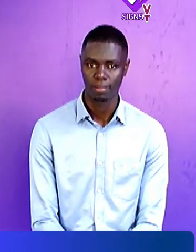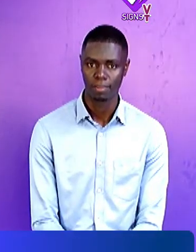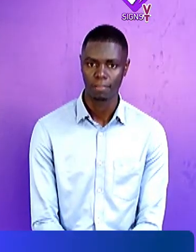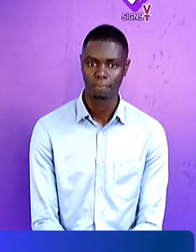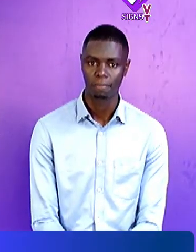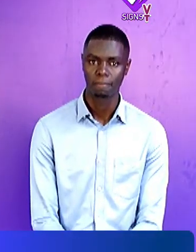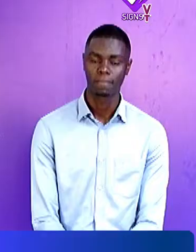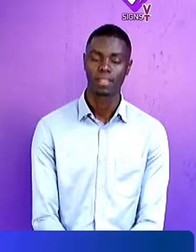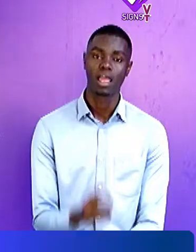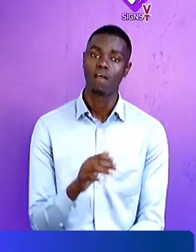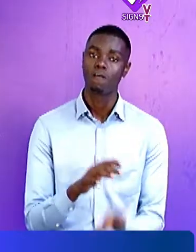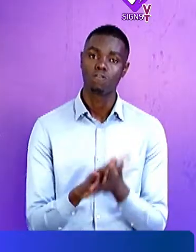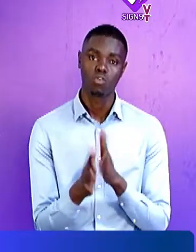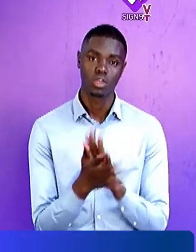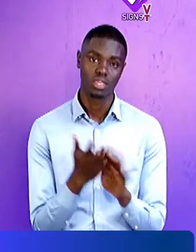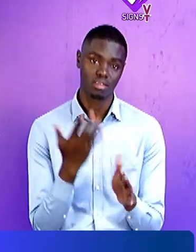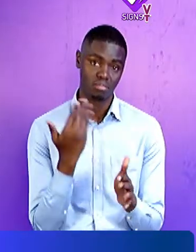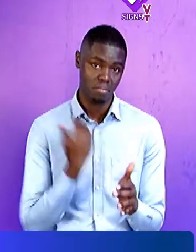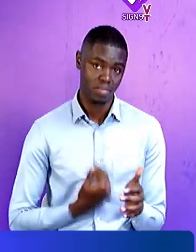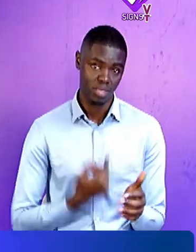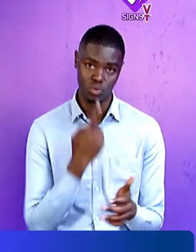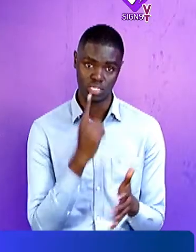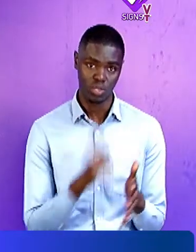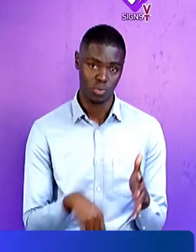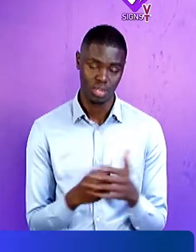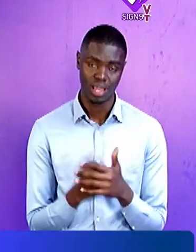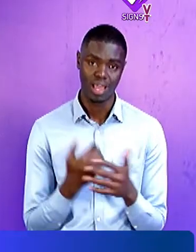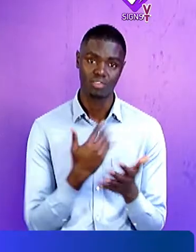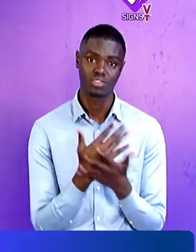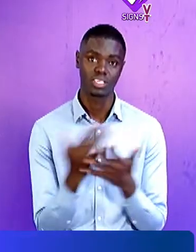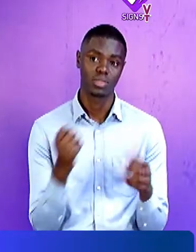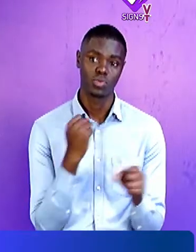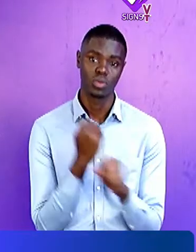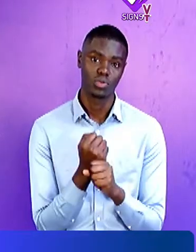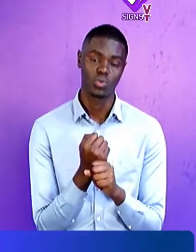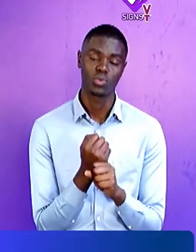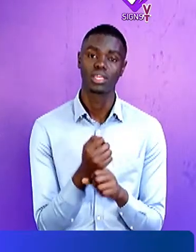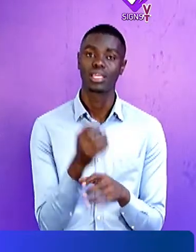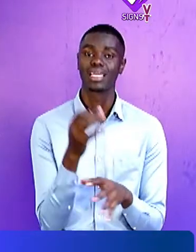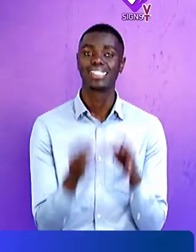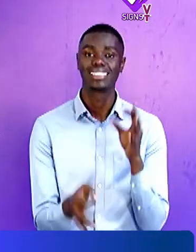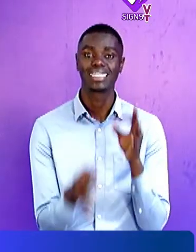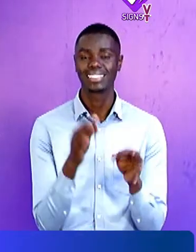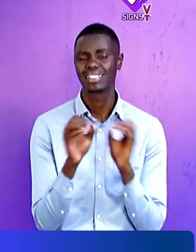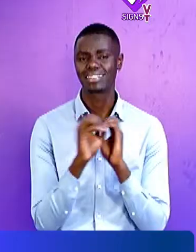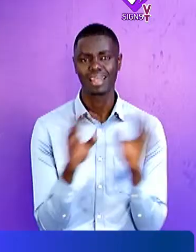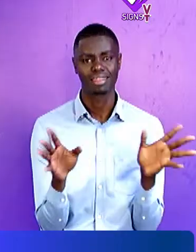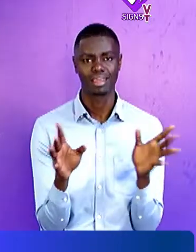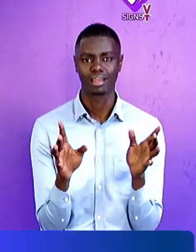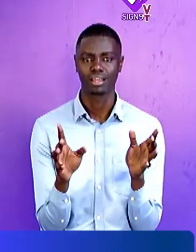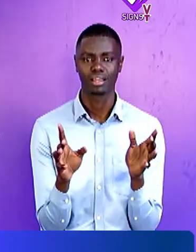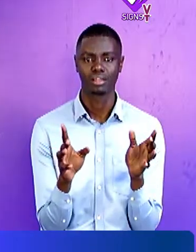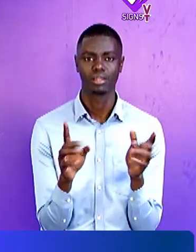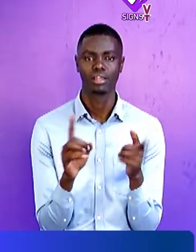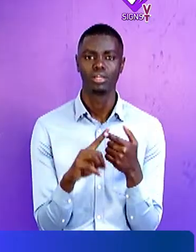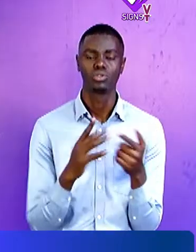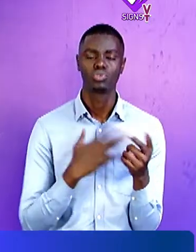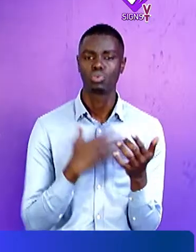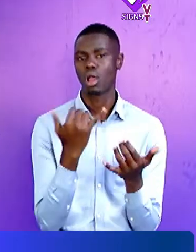Alan, forgive me to say that there is something we are doing as injustice to our young